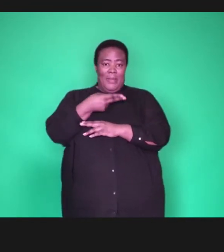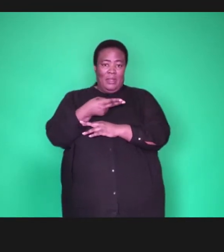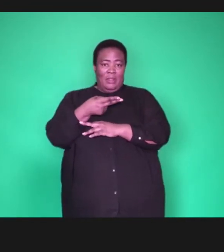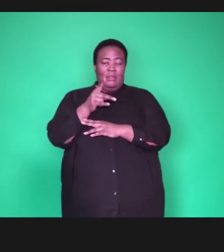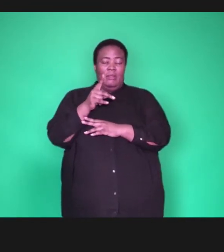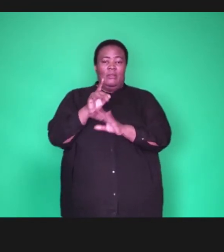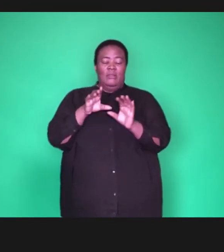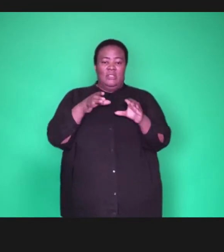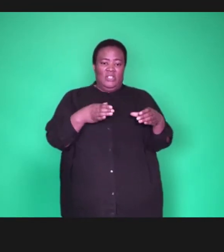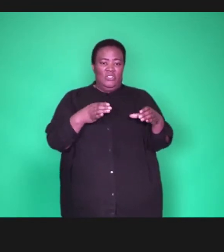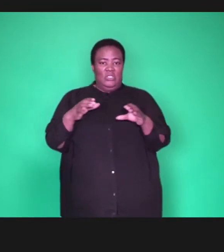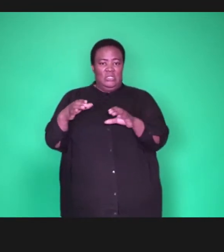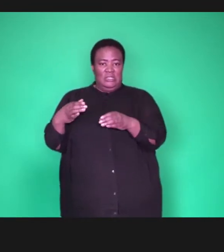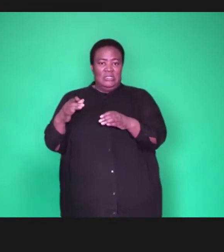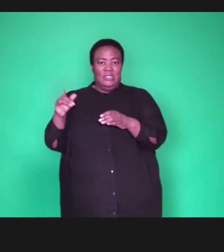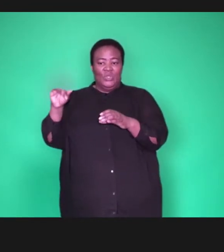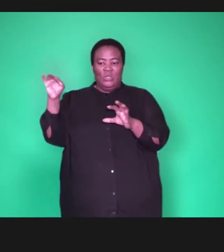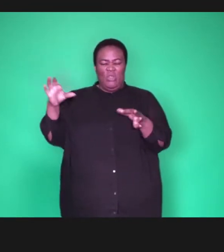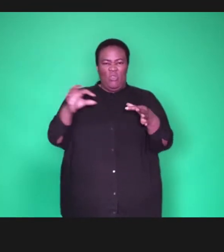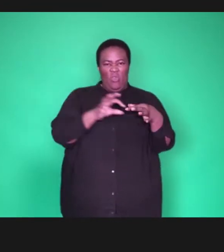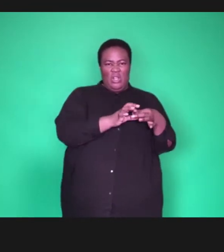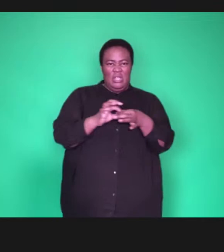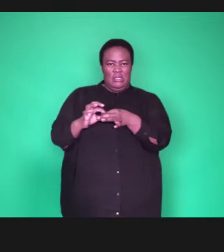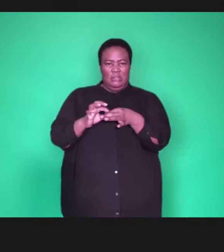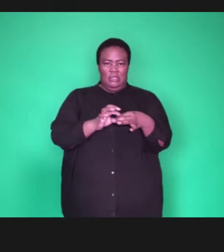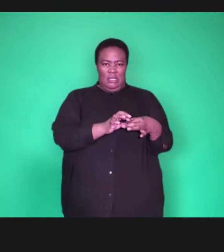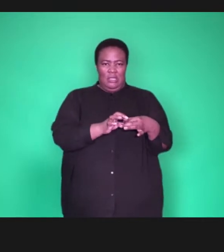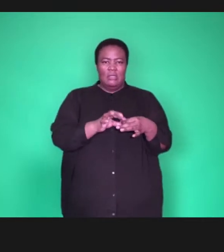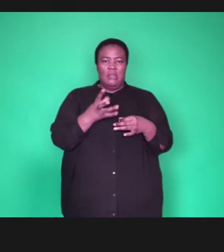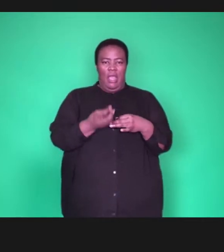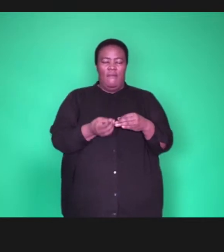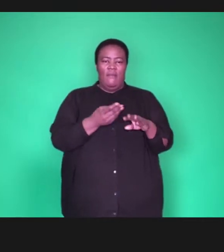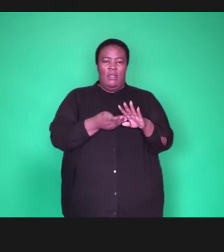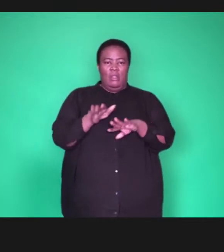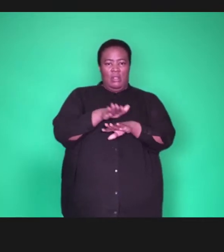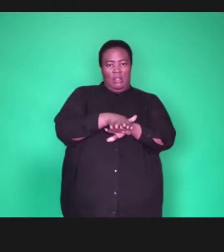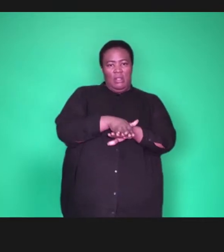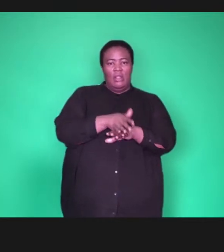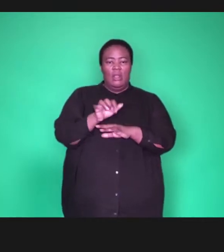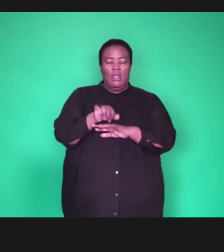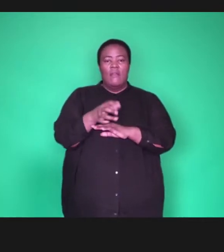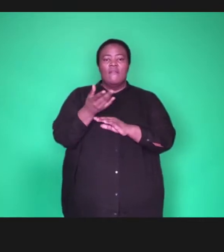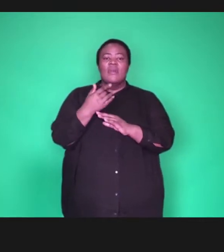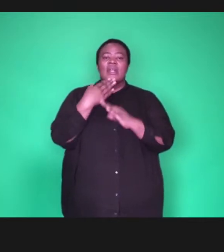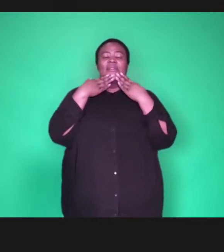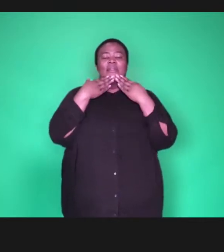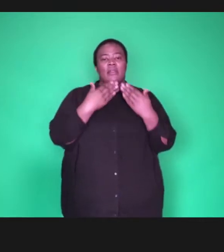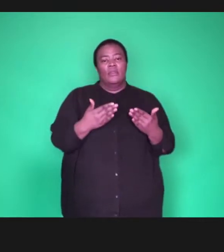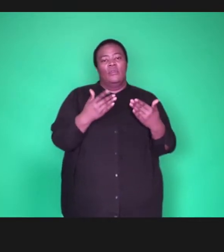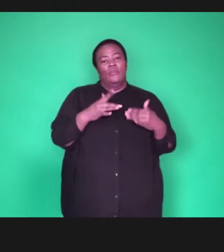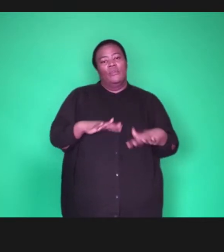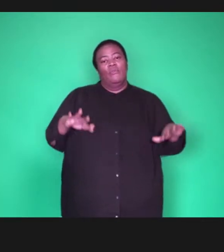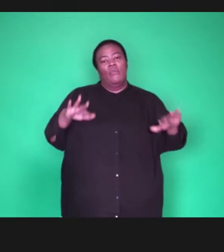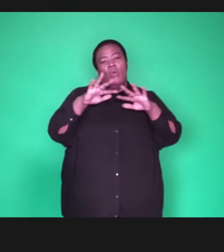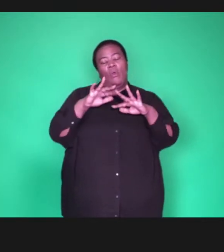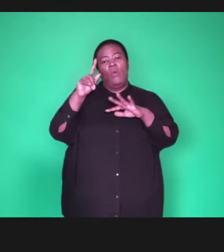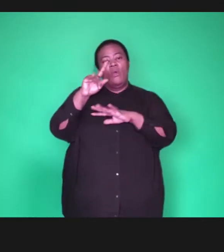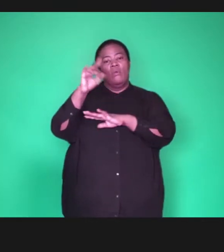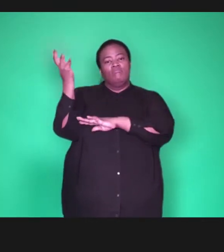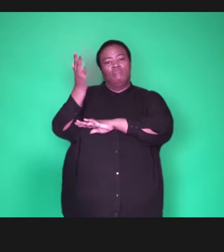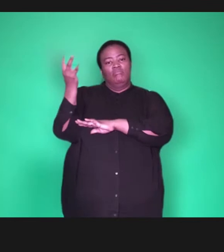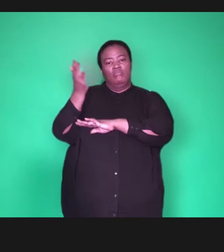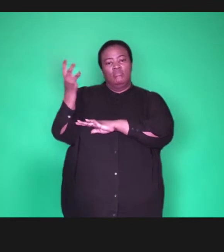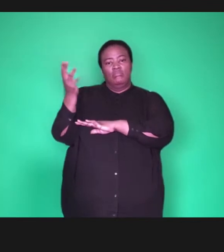domains are obviously connected and overlapping. And thank you to all those speakers for setting the scene for our session